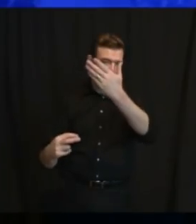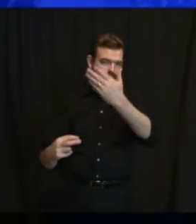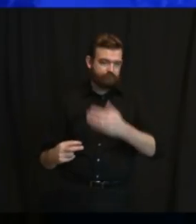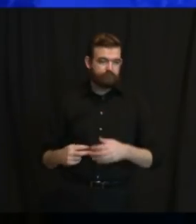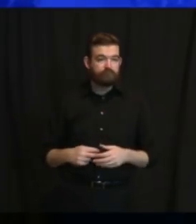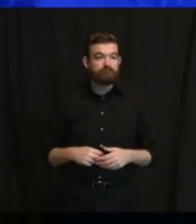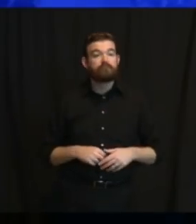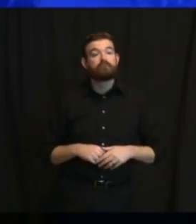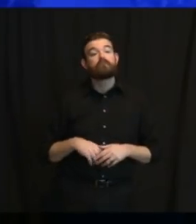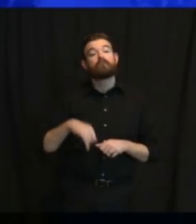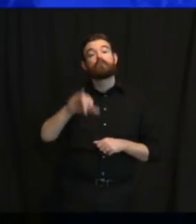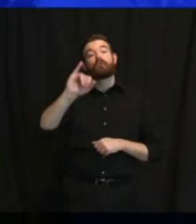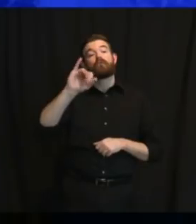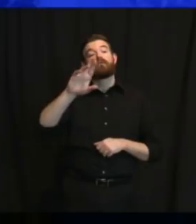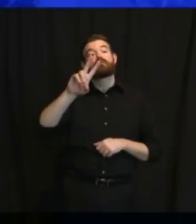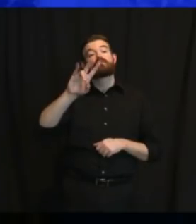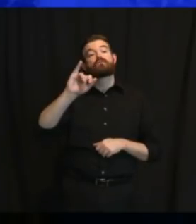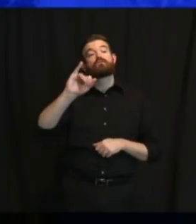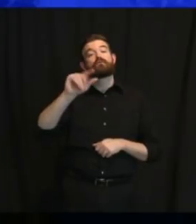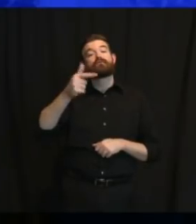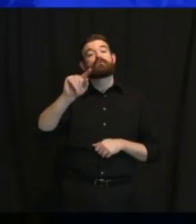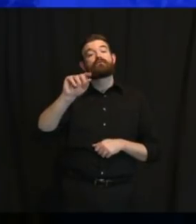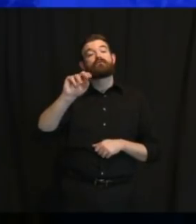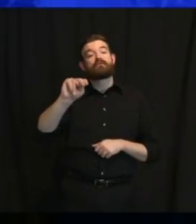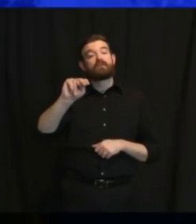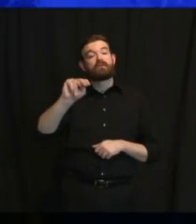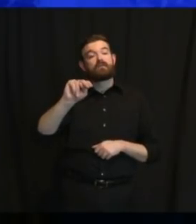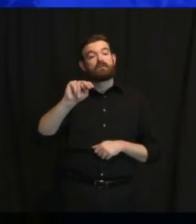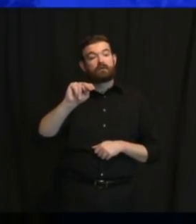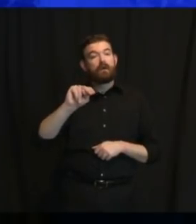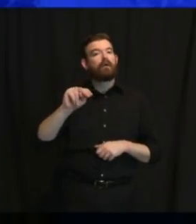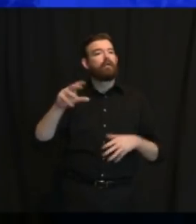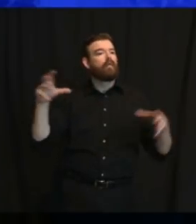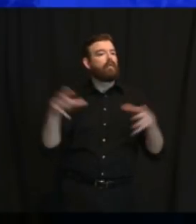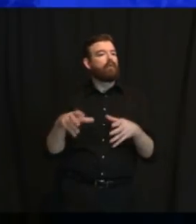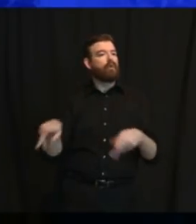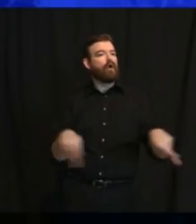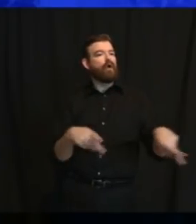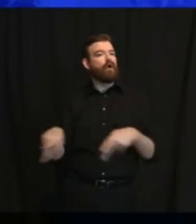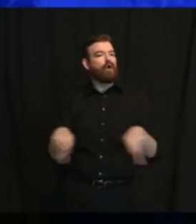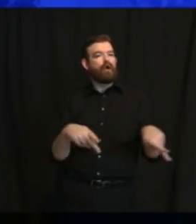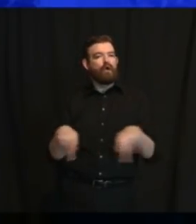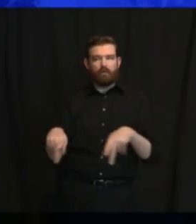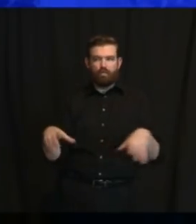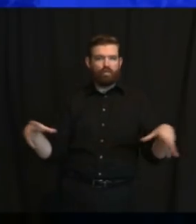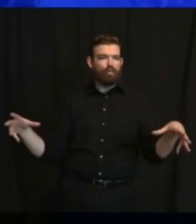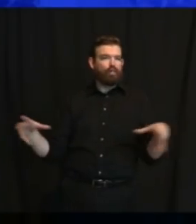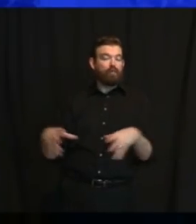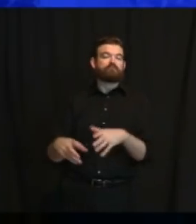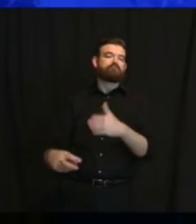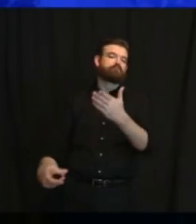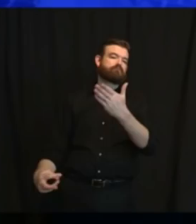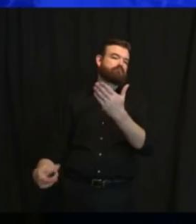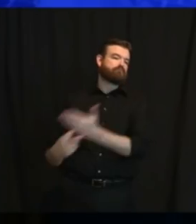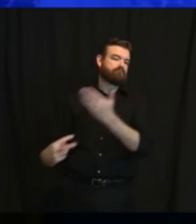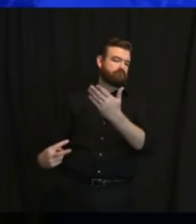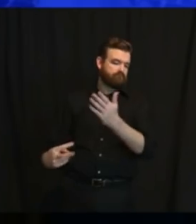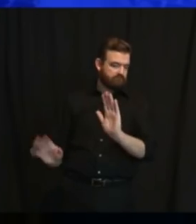a party of 15 people gathered or more was also cited. That's all I have, Gov.